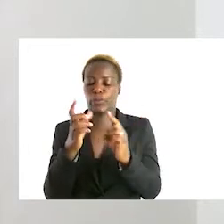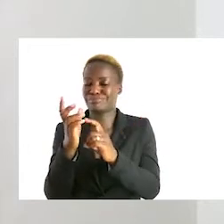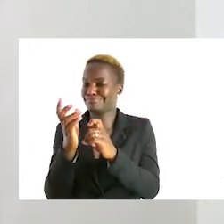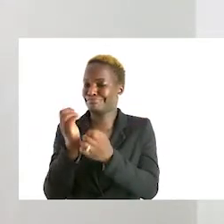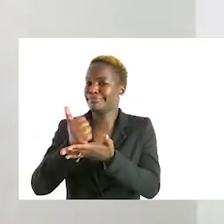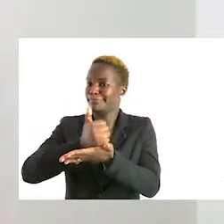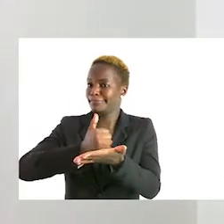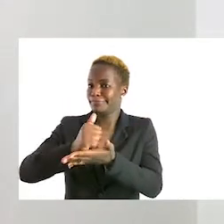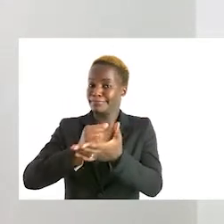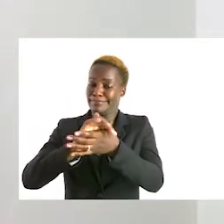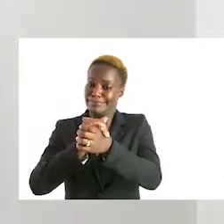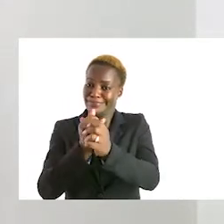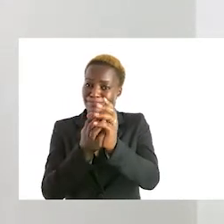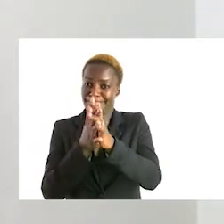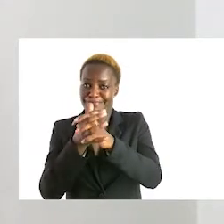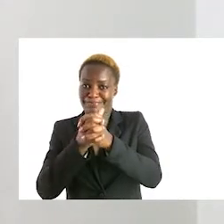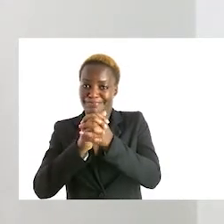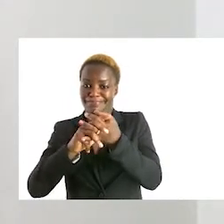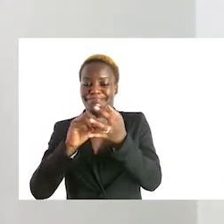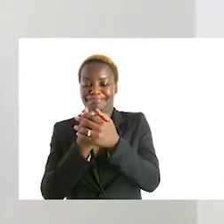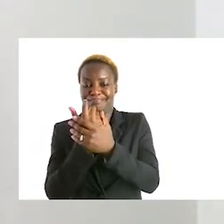before we can start with today's lesson.